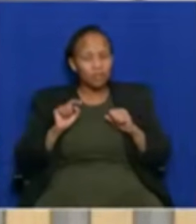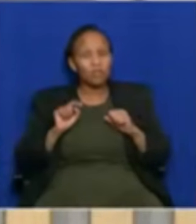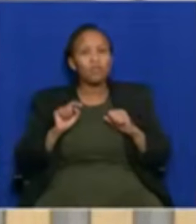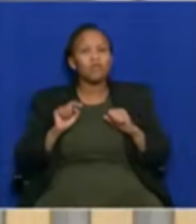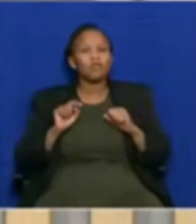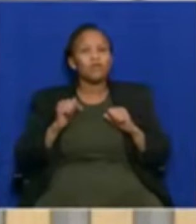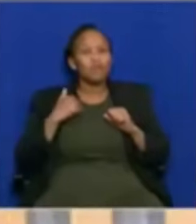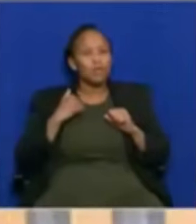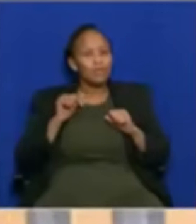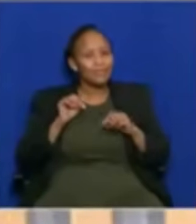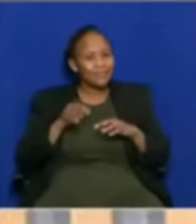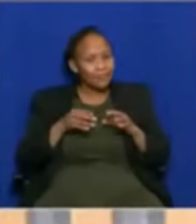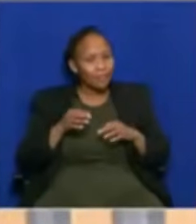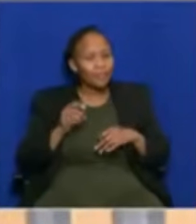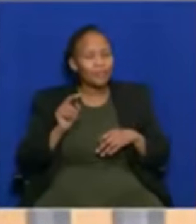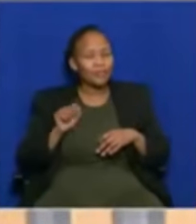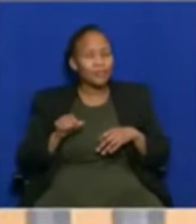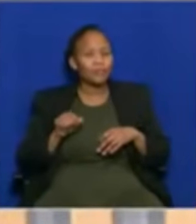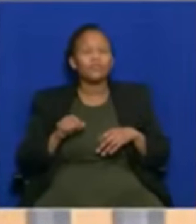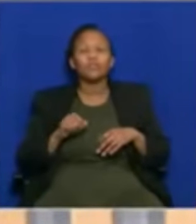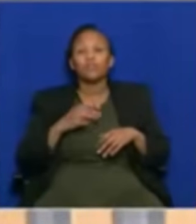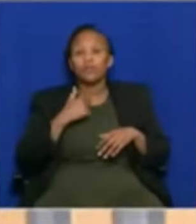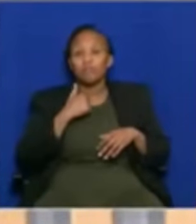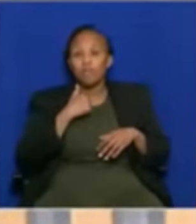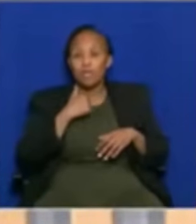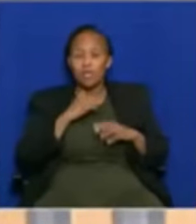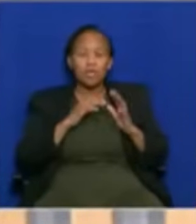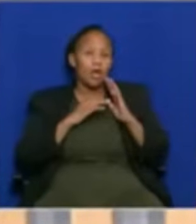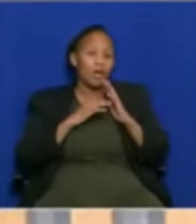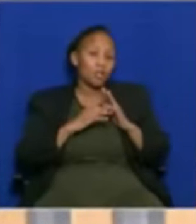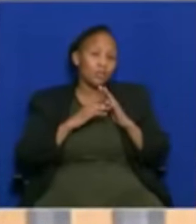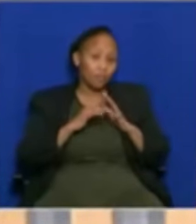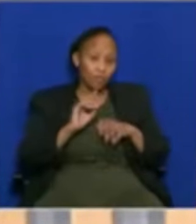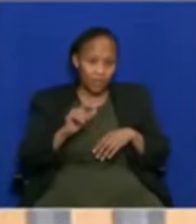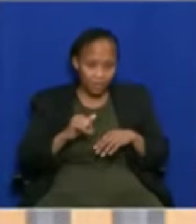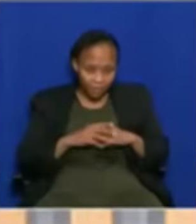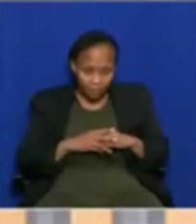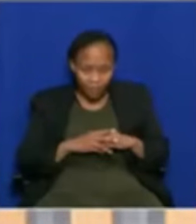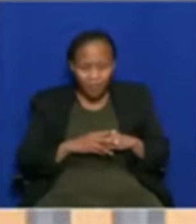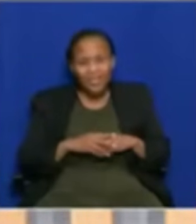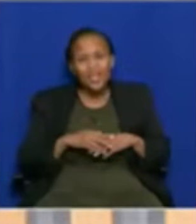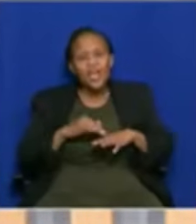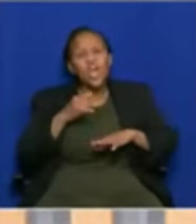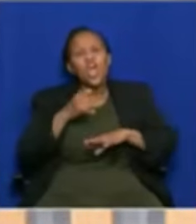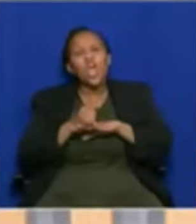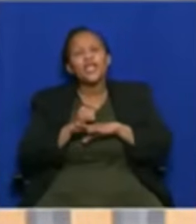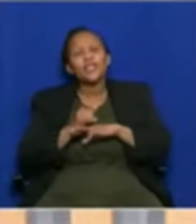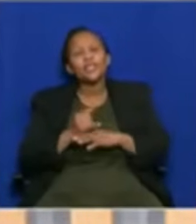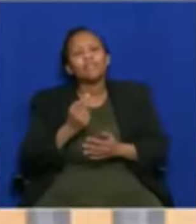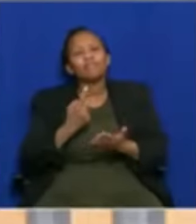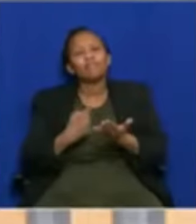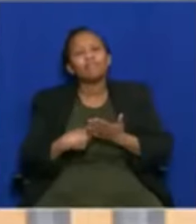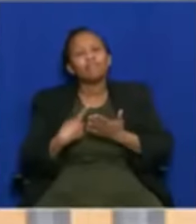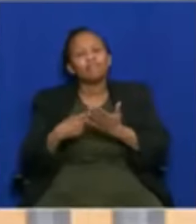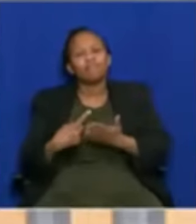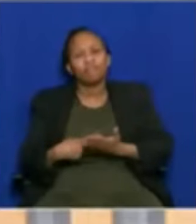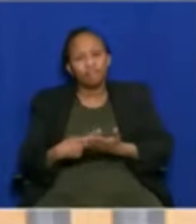I ask is, for example, in an earlier discussion, we agreed that there's